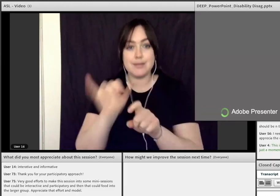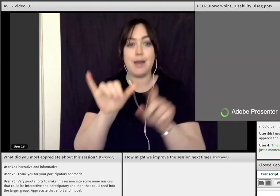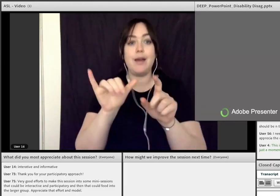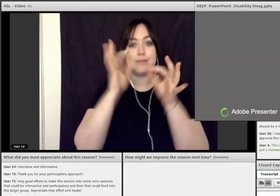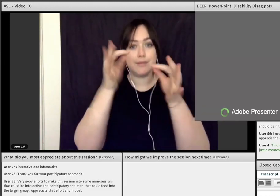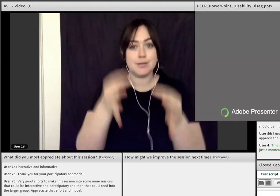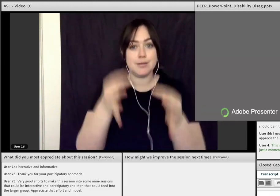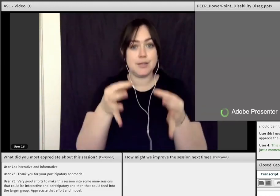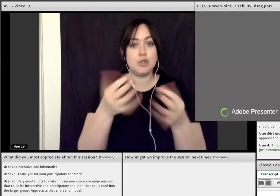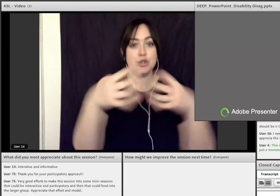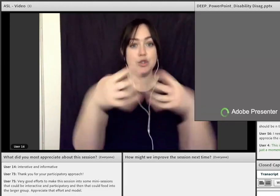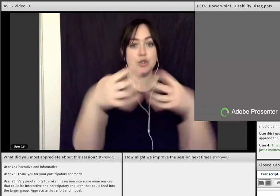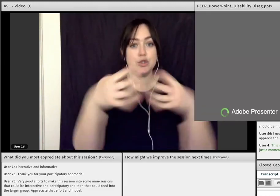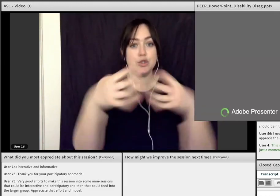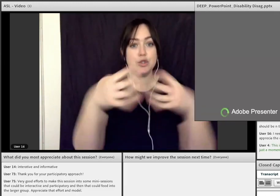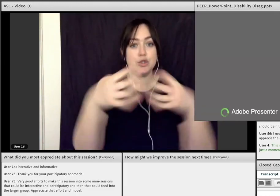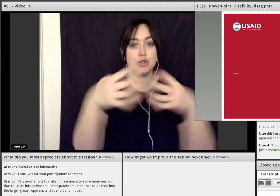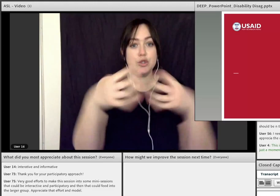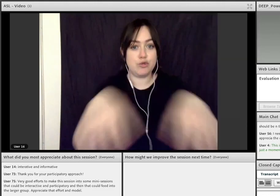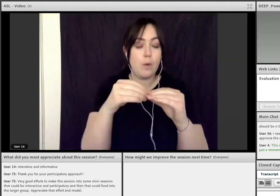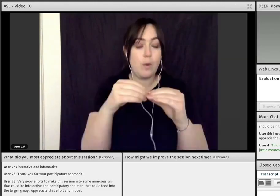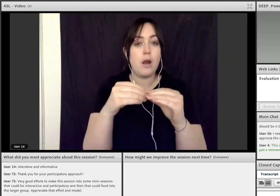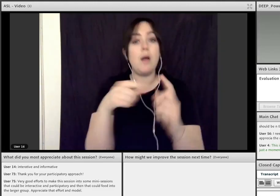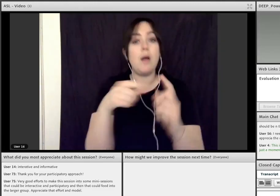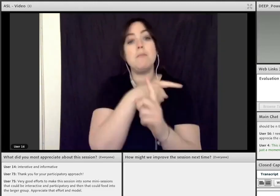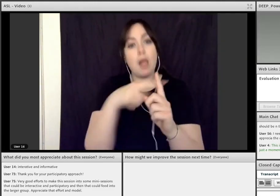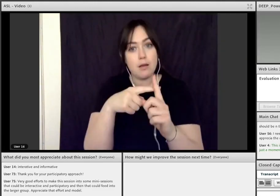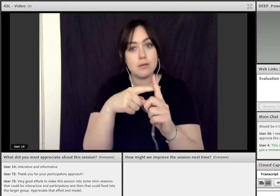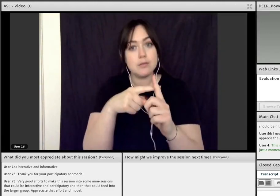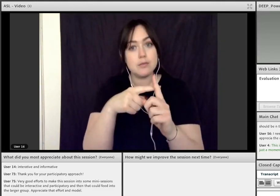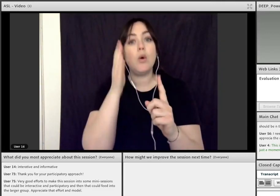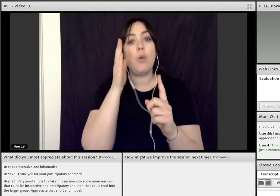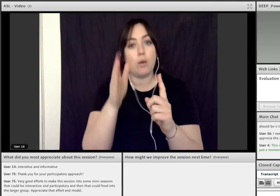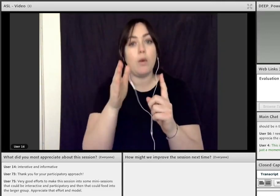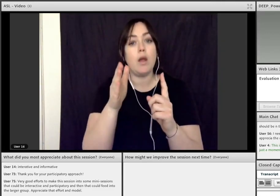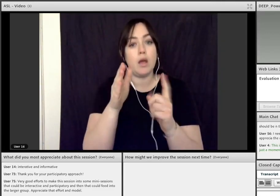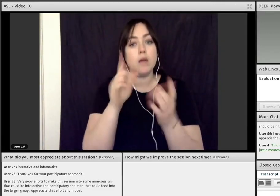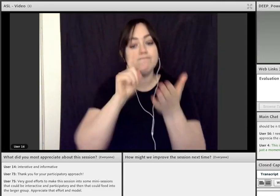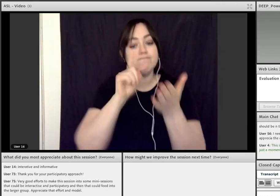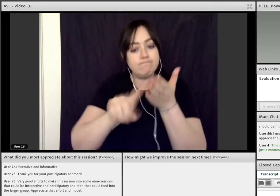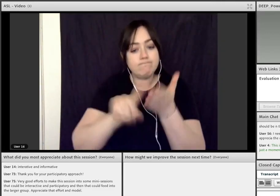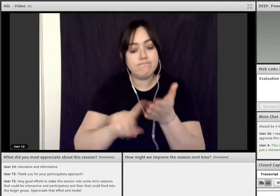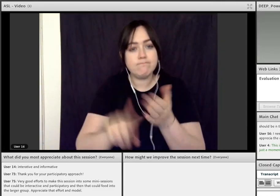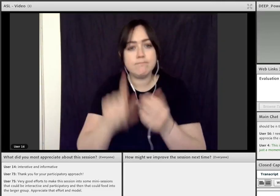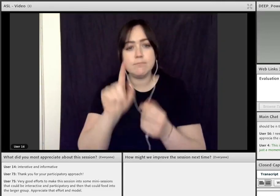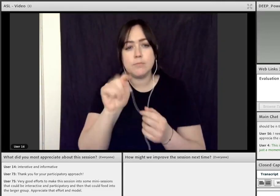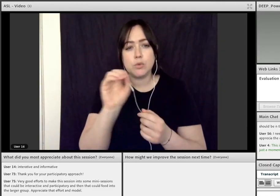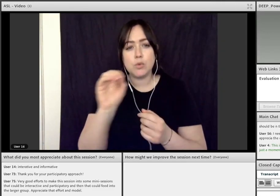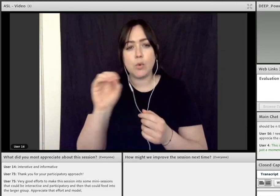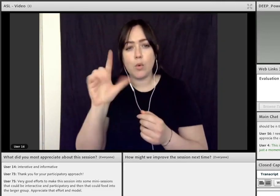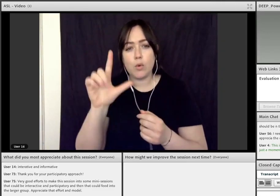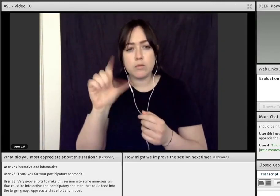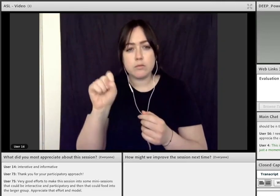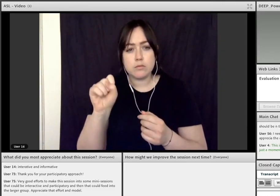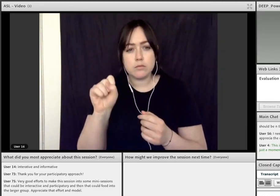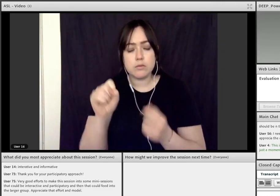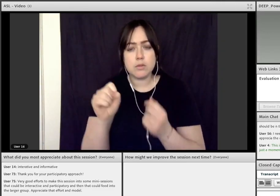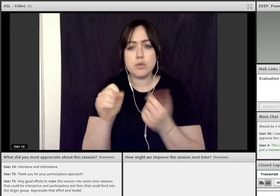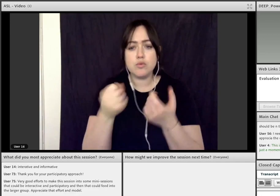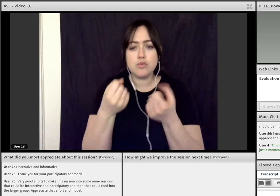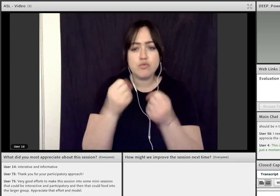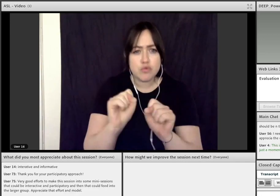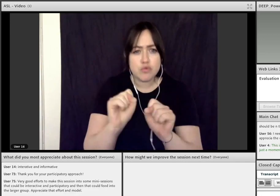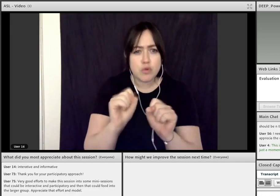looking into tools to be able to determine what tools we may